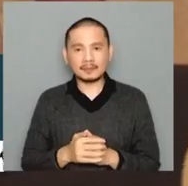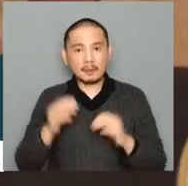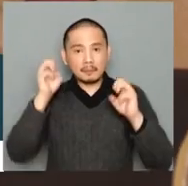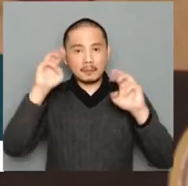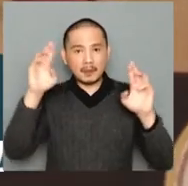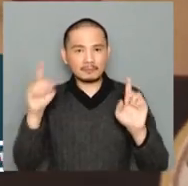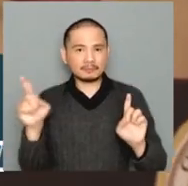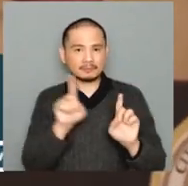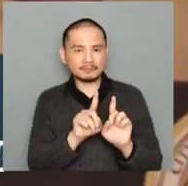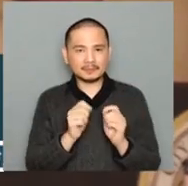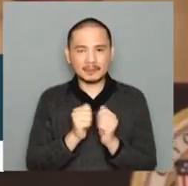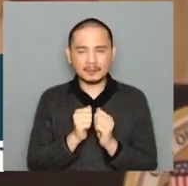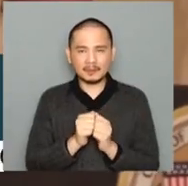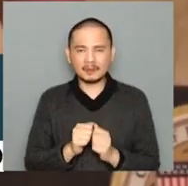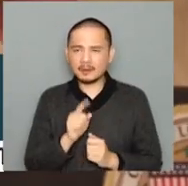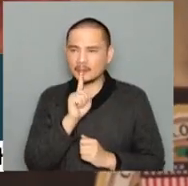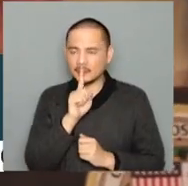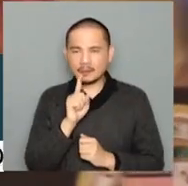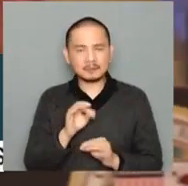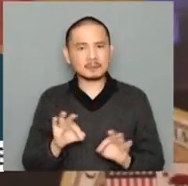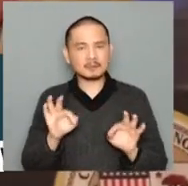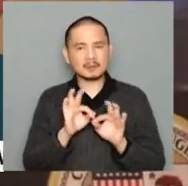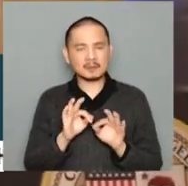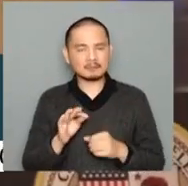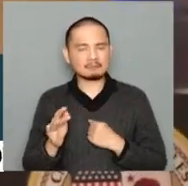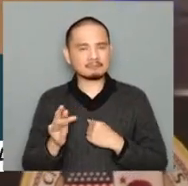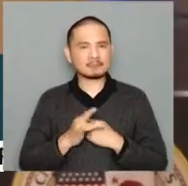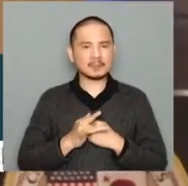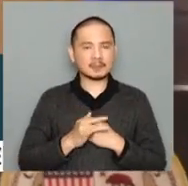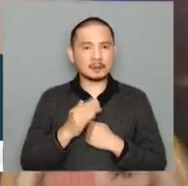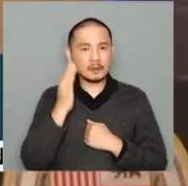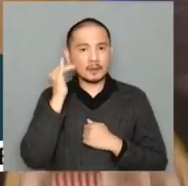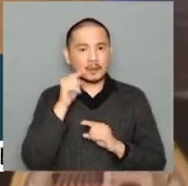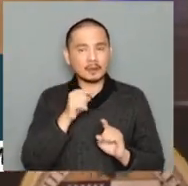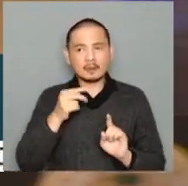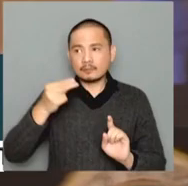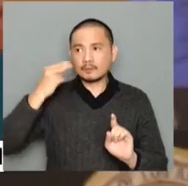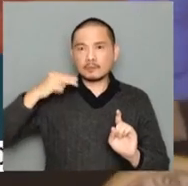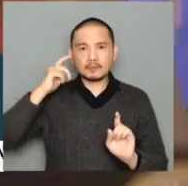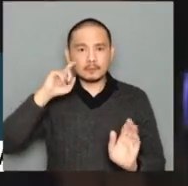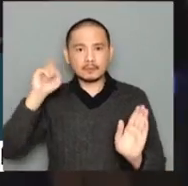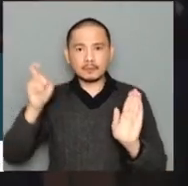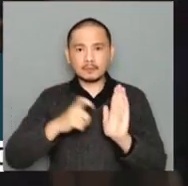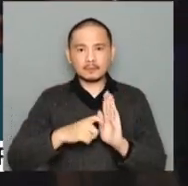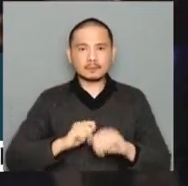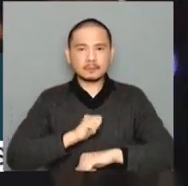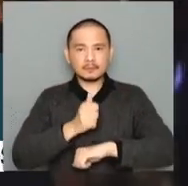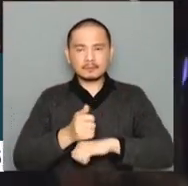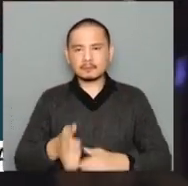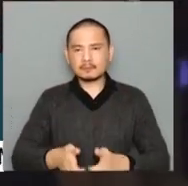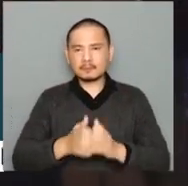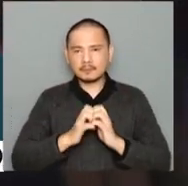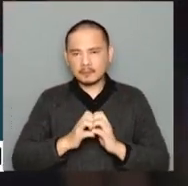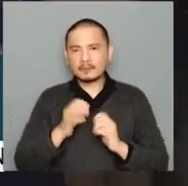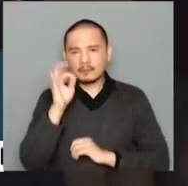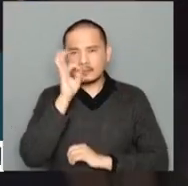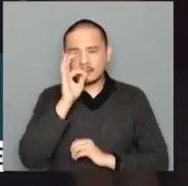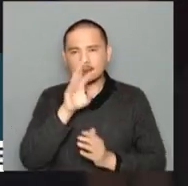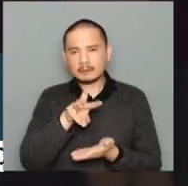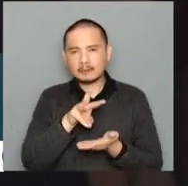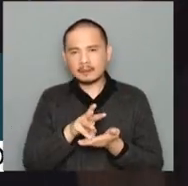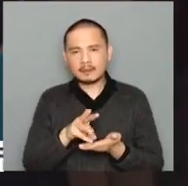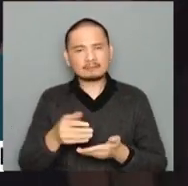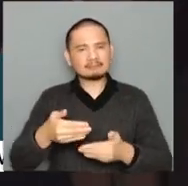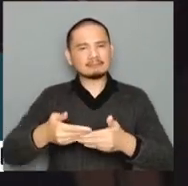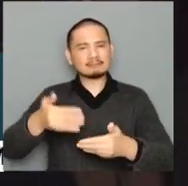bittersweet moment. The council member turned mayor spearheaded the designation of historic Filipino town 20 years ago. This will be his final FAM celebration as